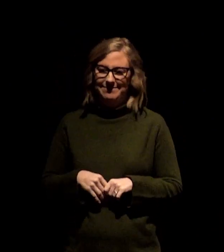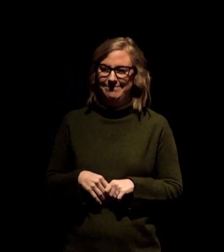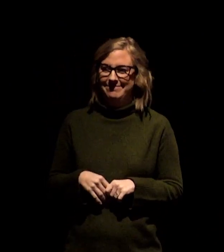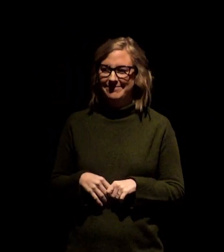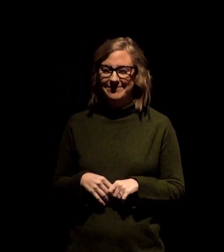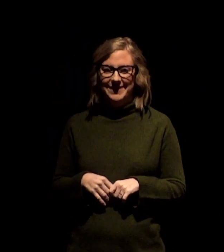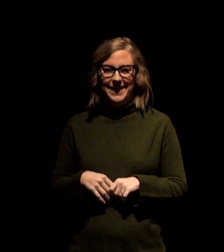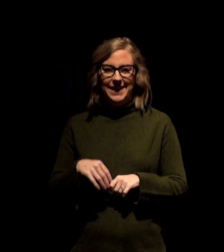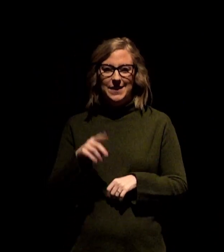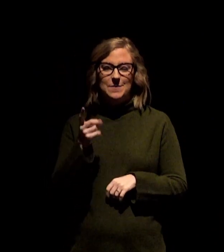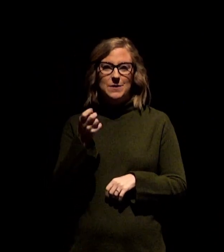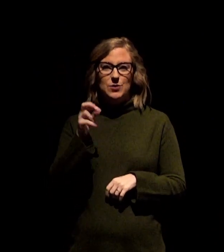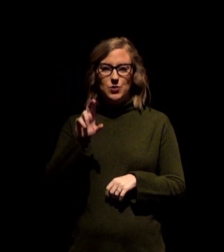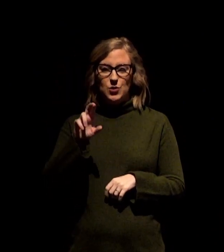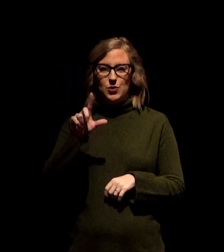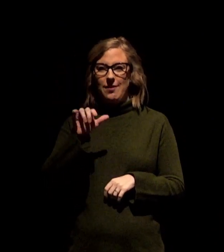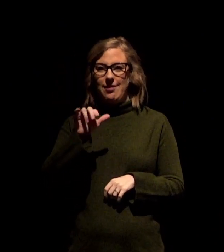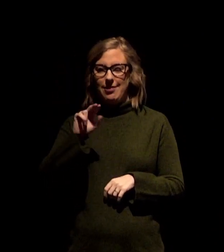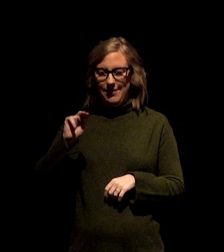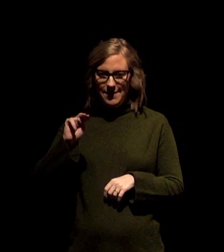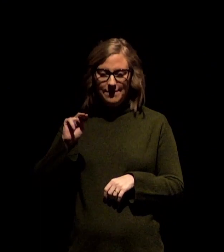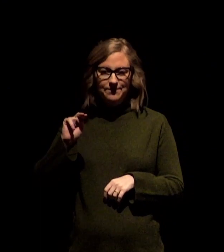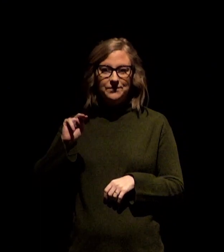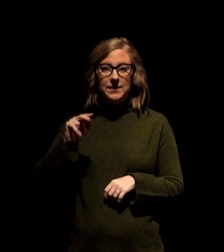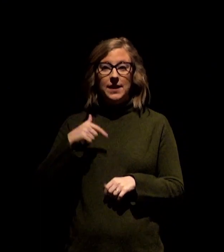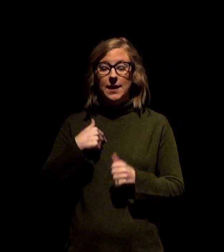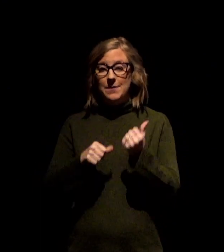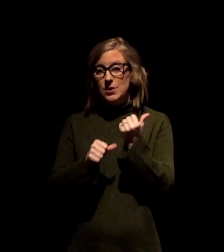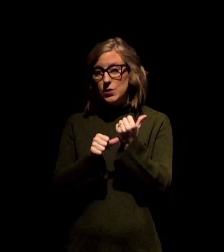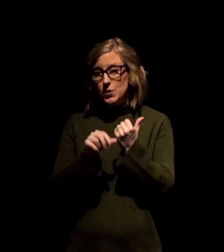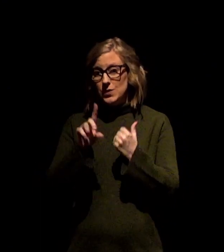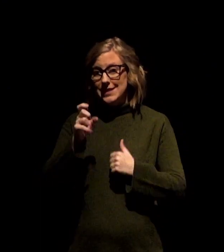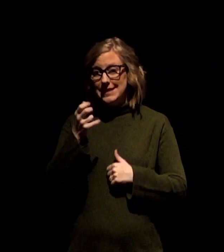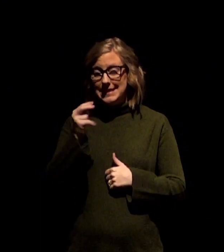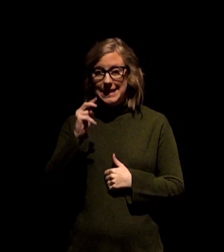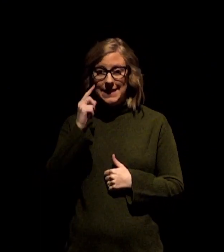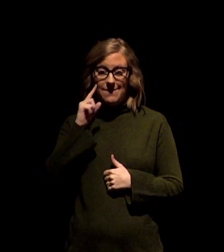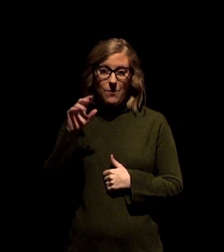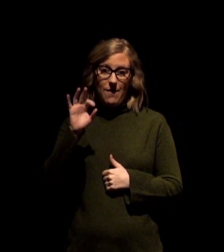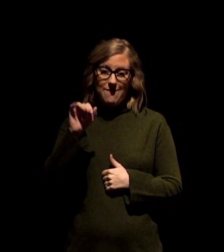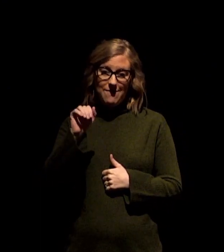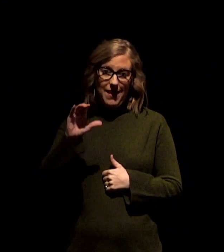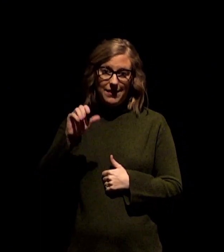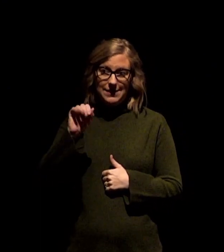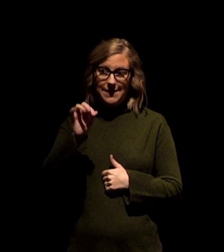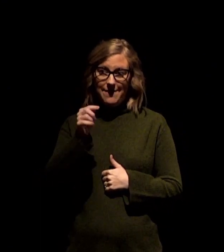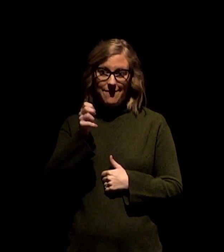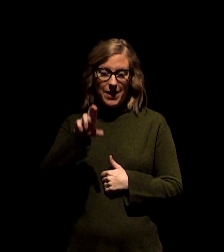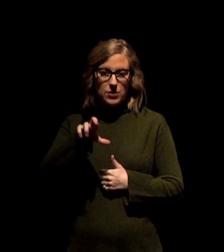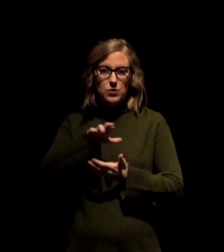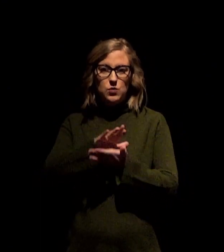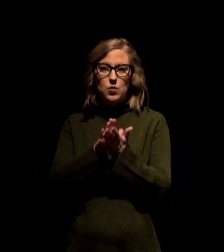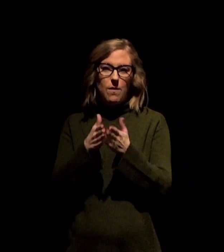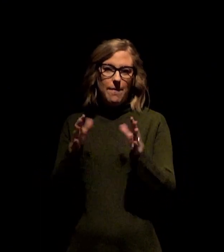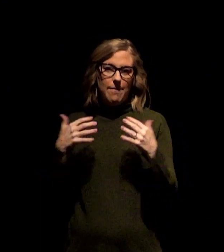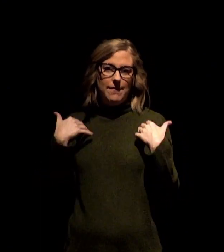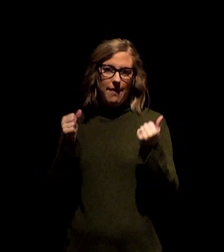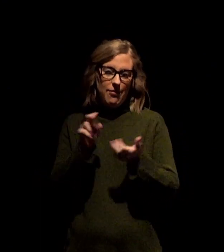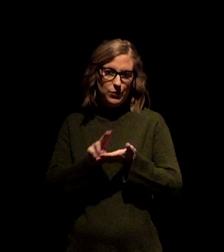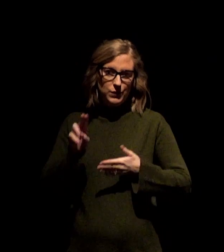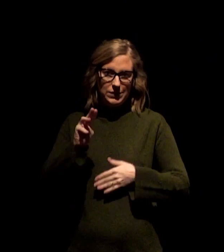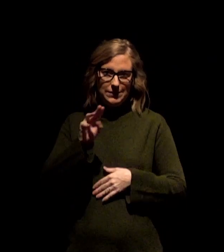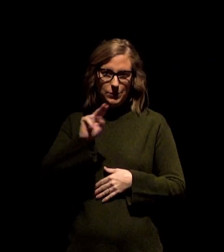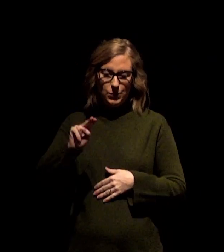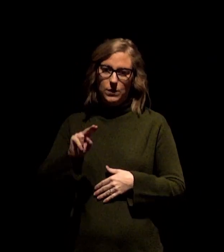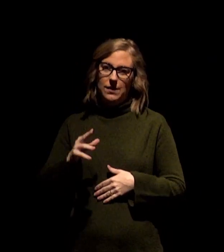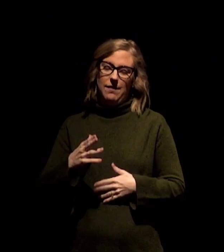So I'm Dr. Lynn Eberle. I'm the Associate Dean for Faculty Affairs here in the School of Public Health at the University of Minnesota, and I'm honored to be